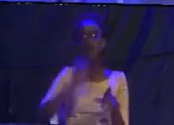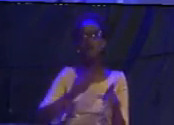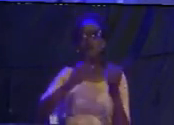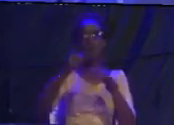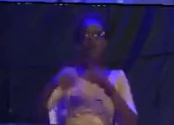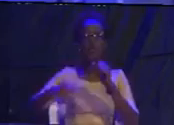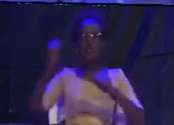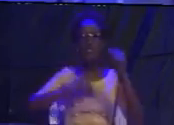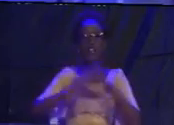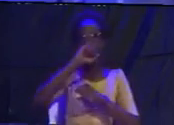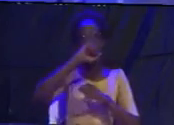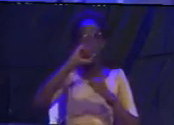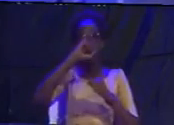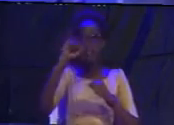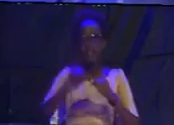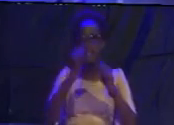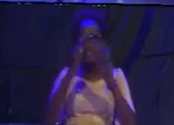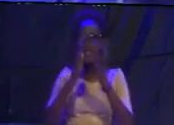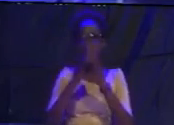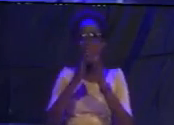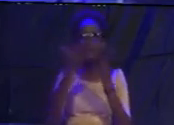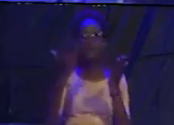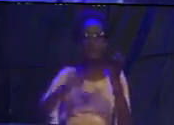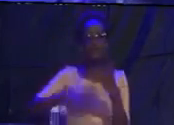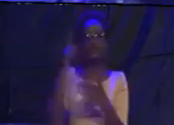Africa invaded Jerusalem many times.